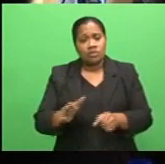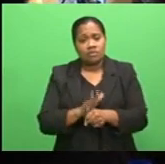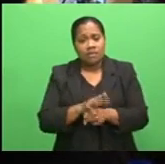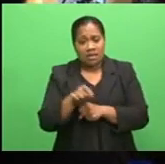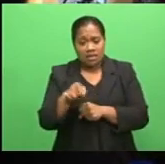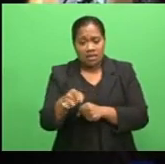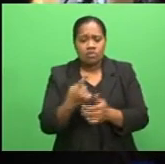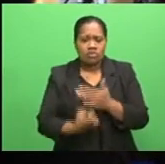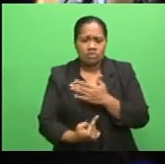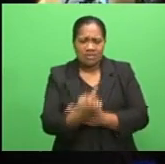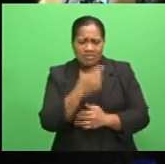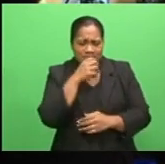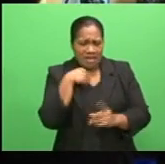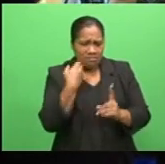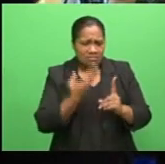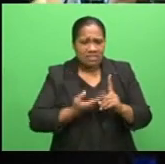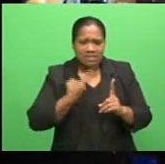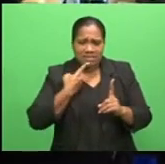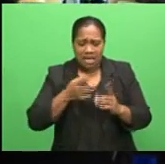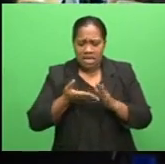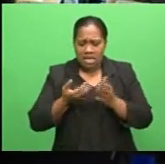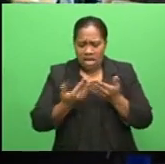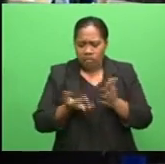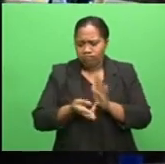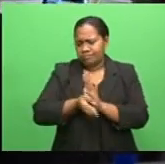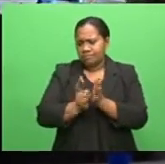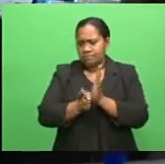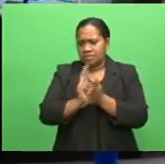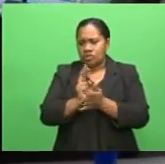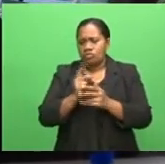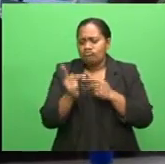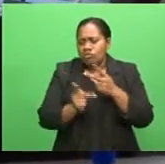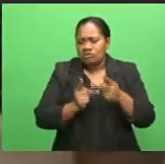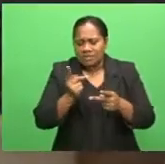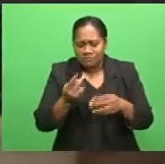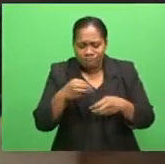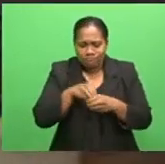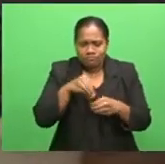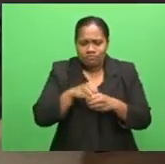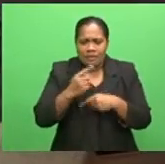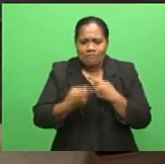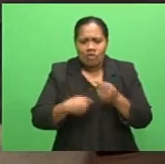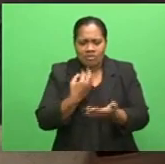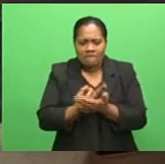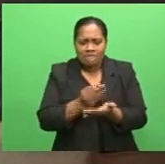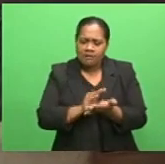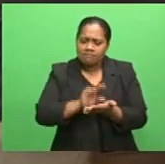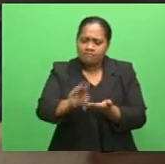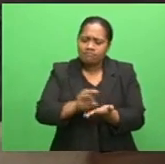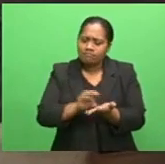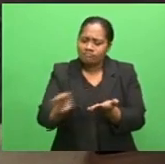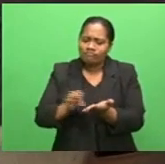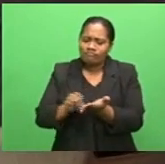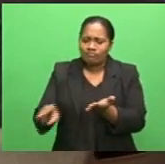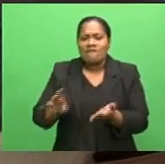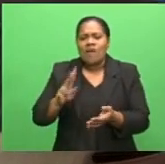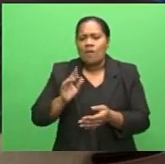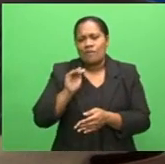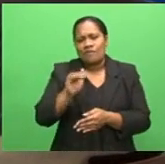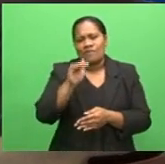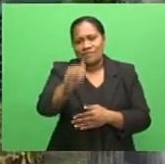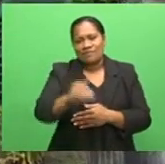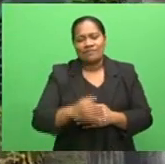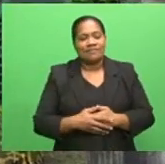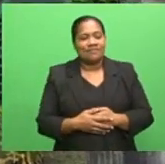says they are reviewing the processes involved in the disbursement of funds for future undertakings. We cannot